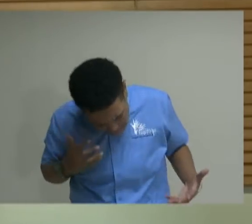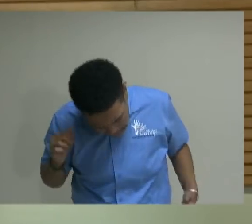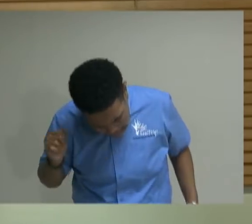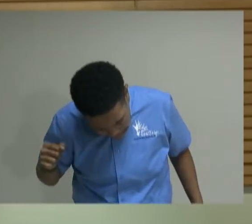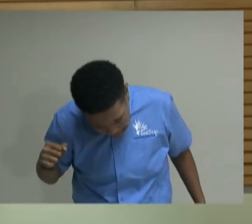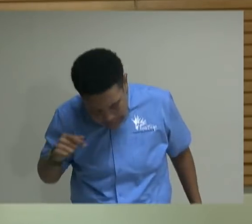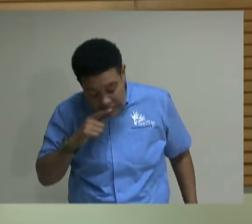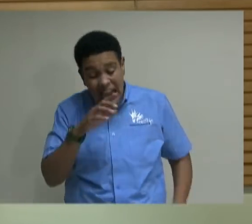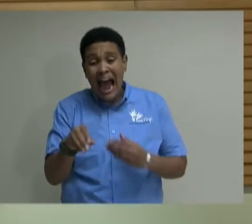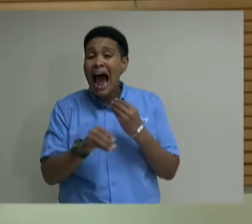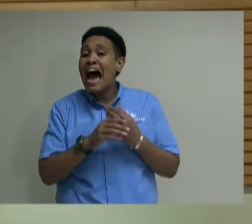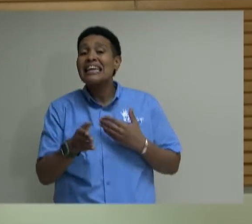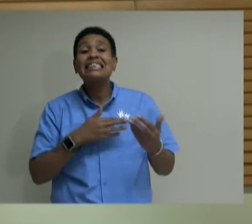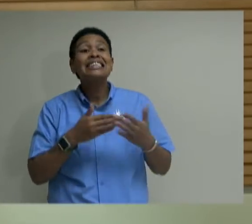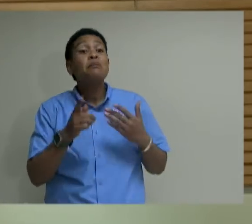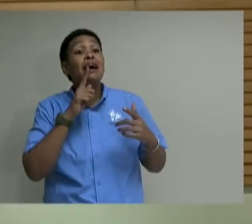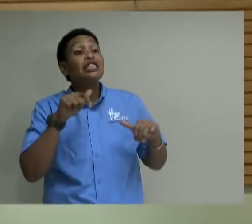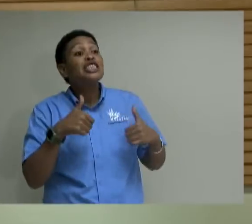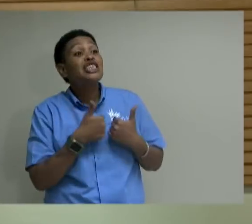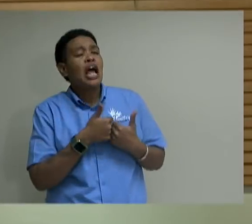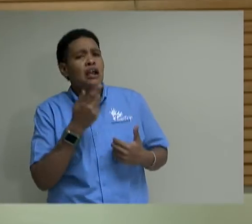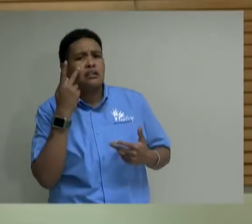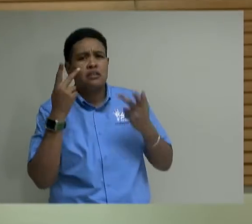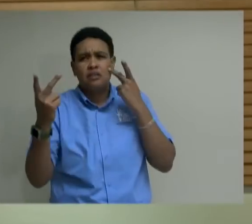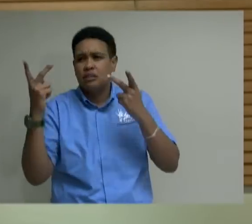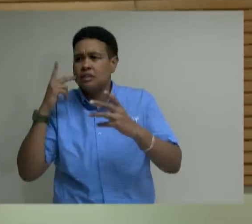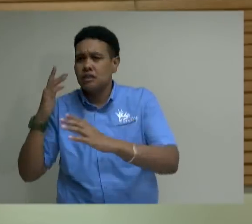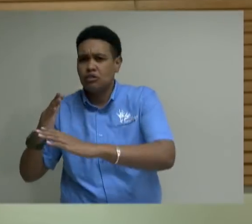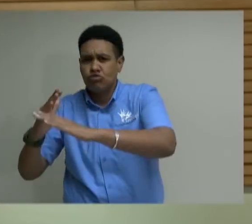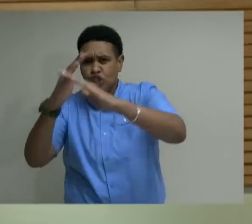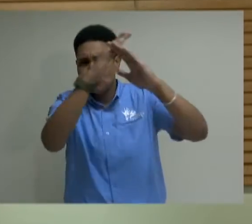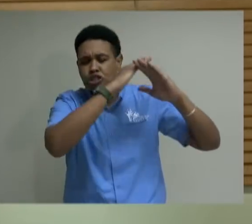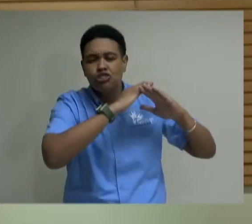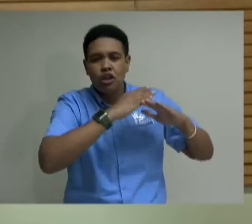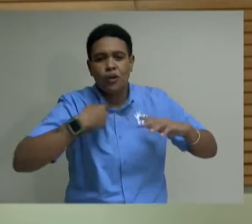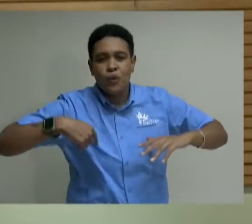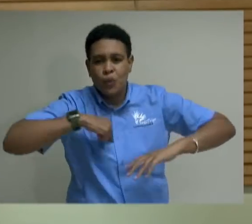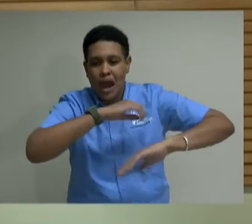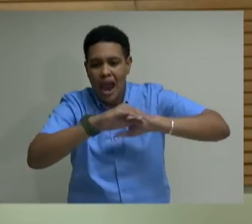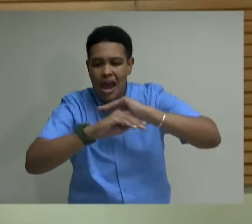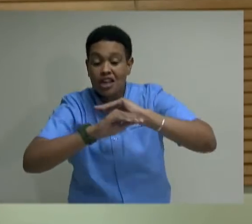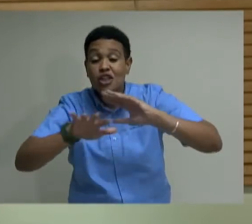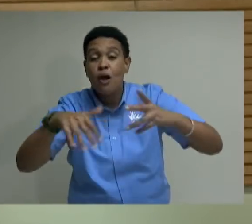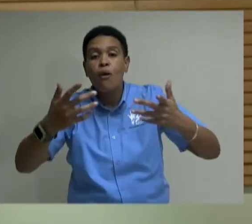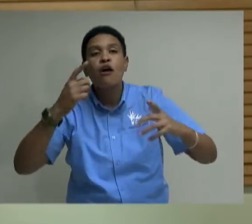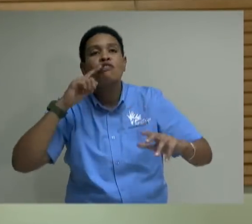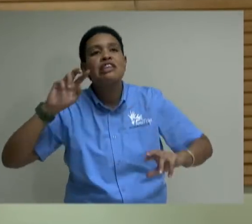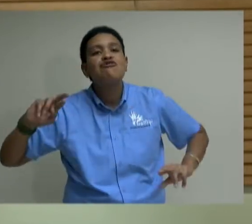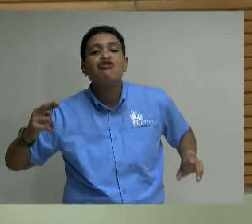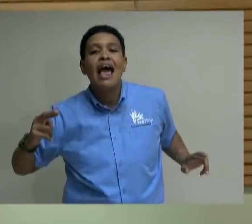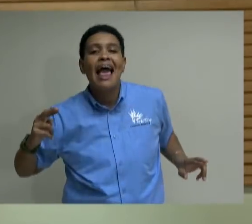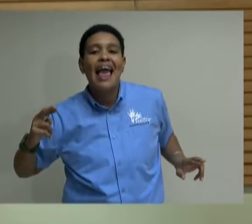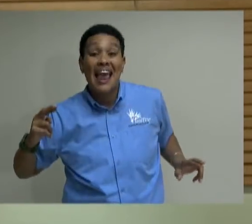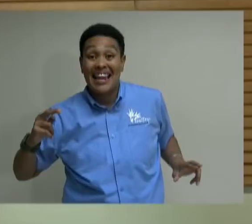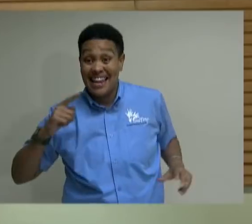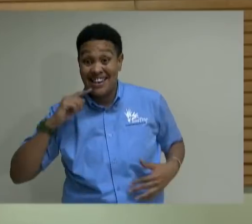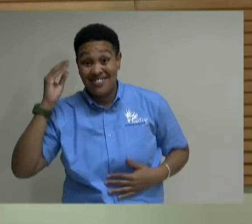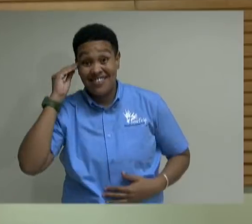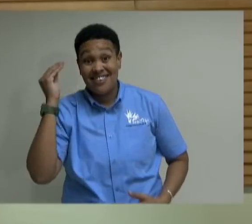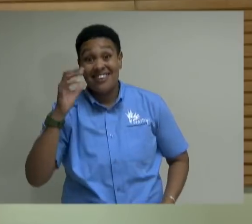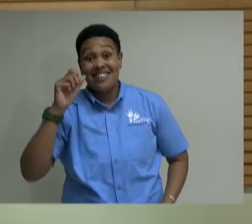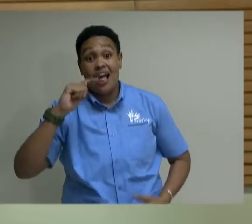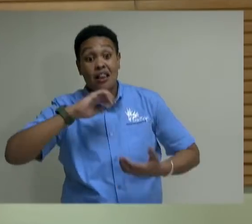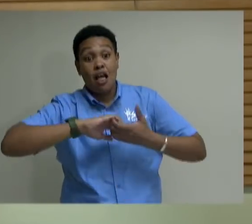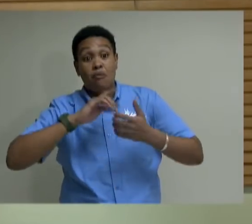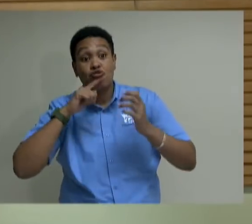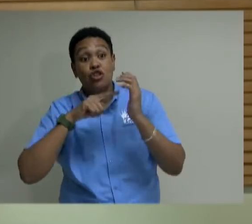the challenges around restrictions, we are up to the task, and as St. Thomas has